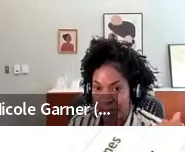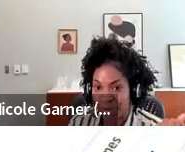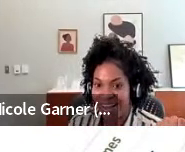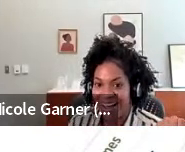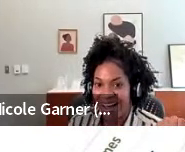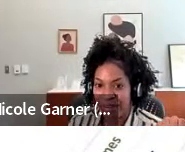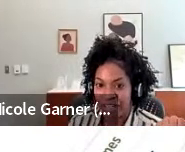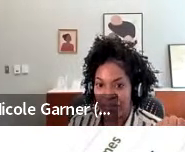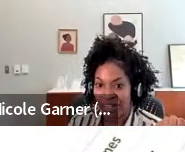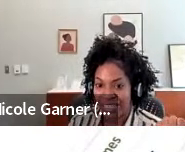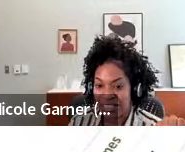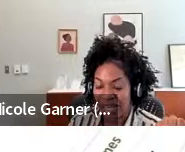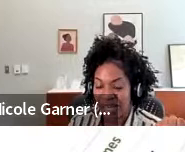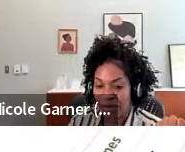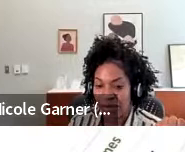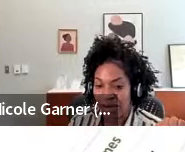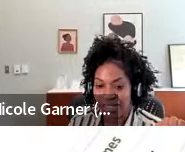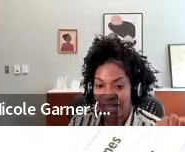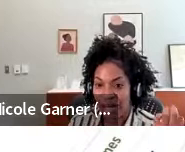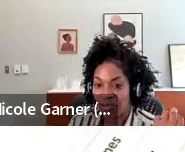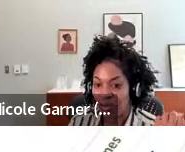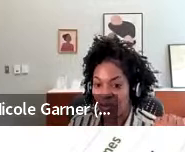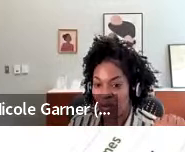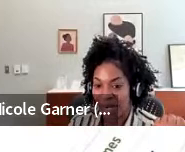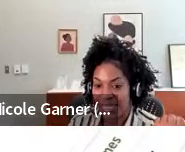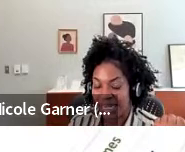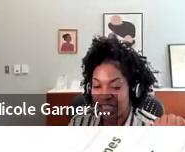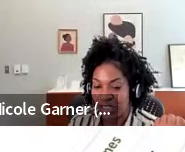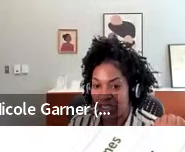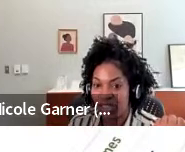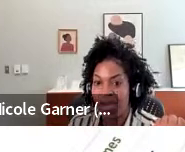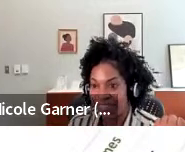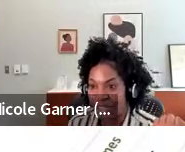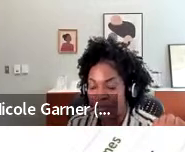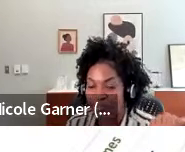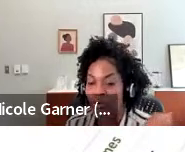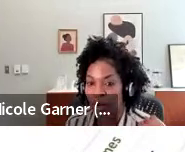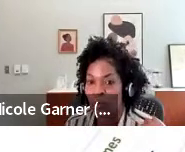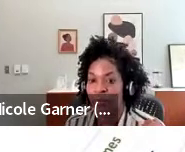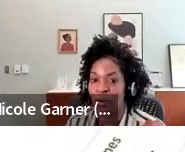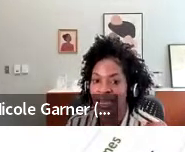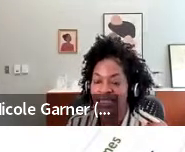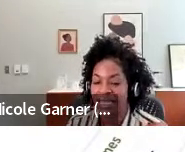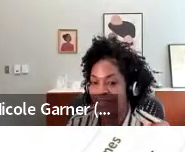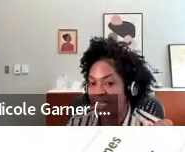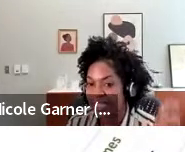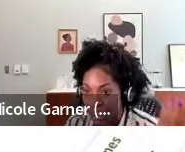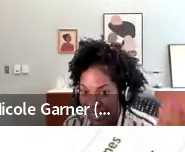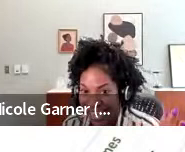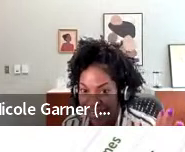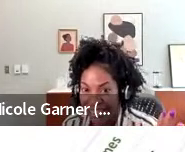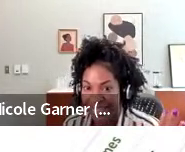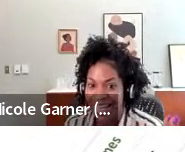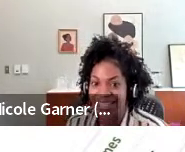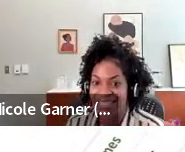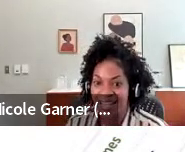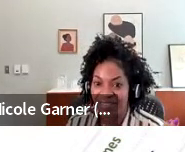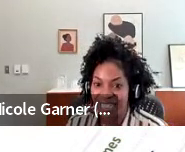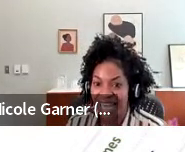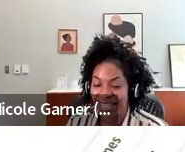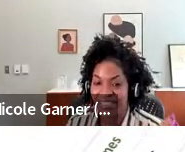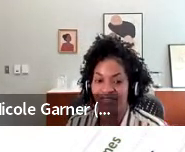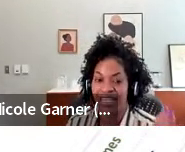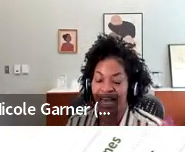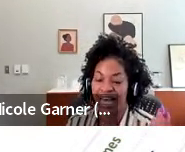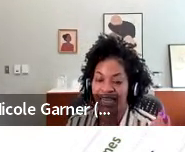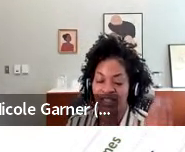Black people, African Americans, with regards to health. We were ranked 102 out of 104 at one point, and then in Sedgwick County,